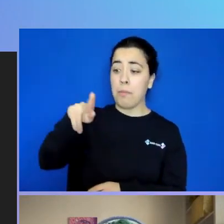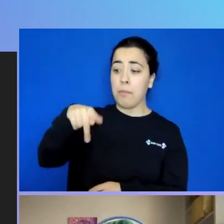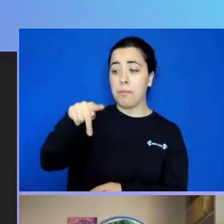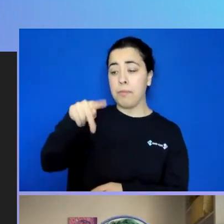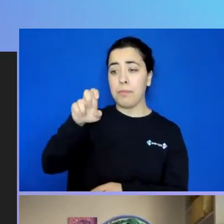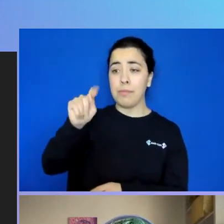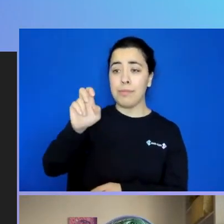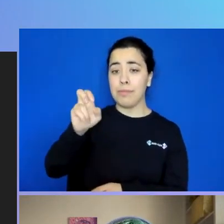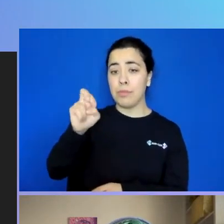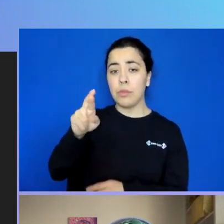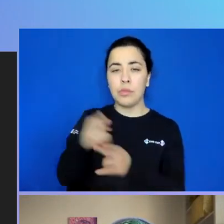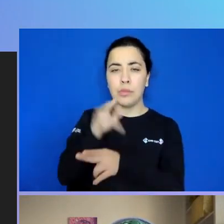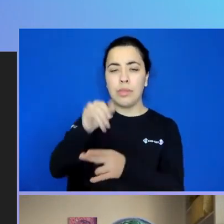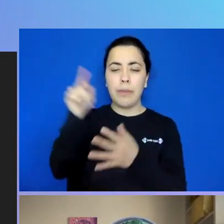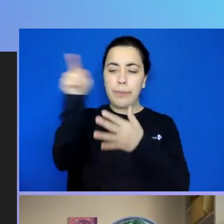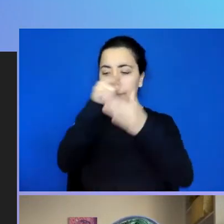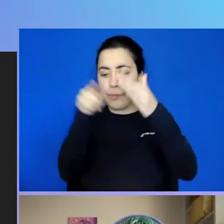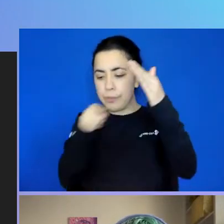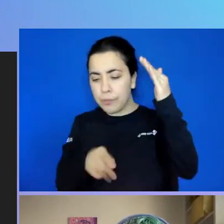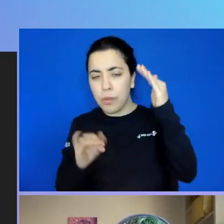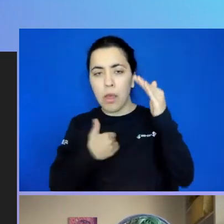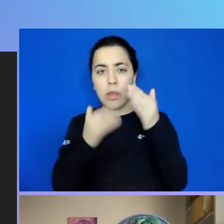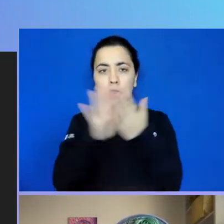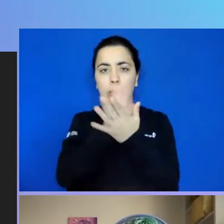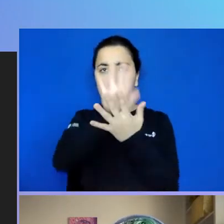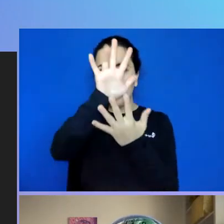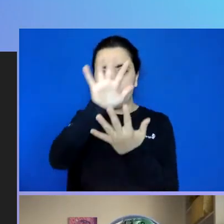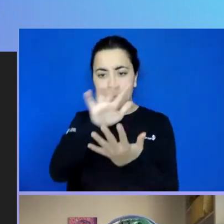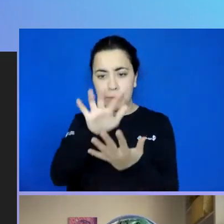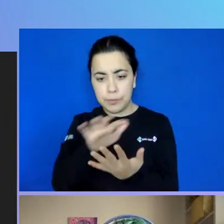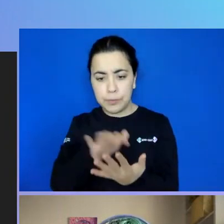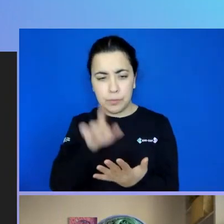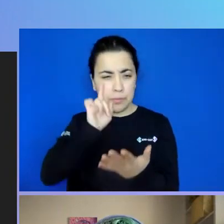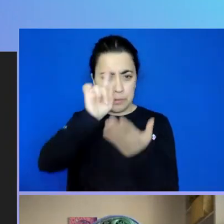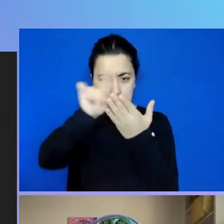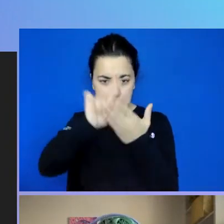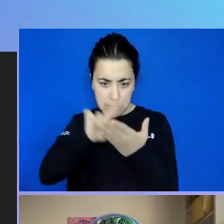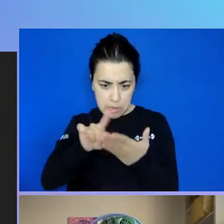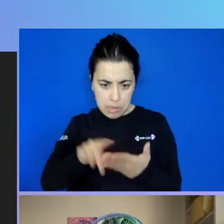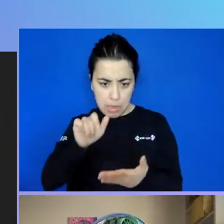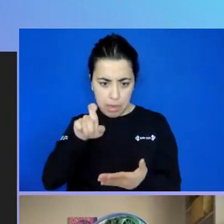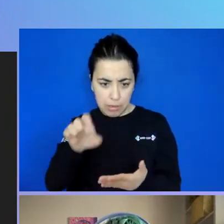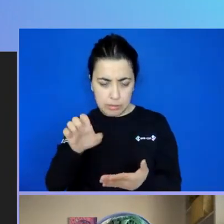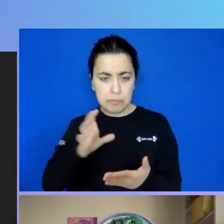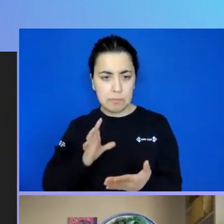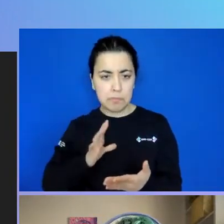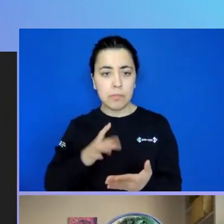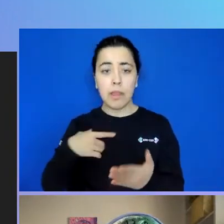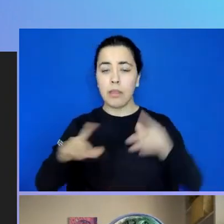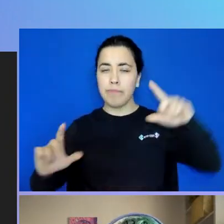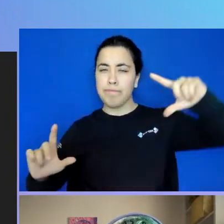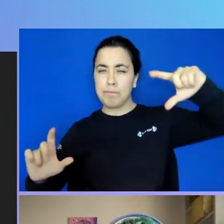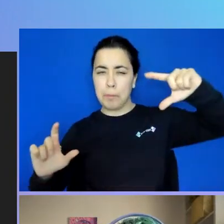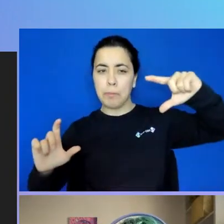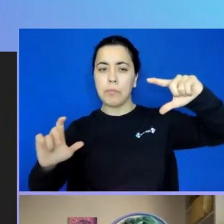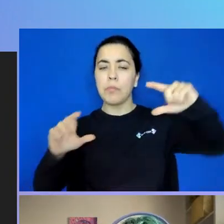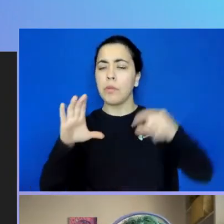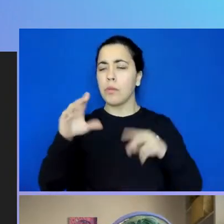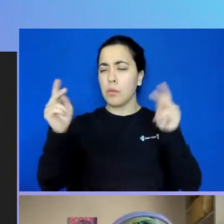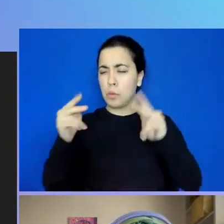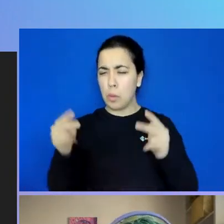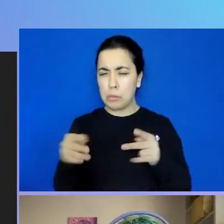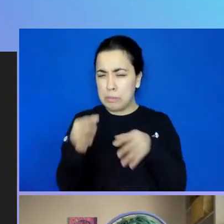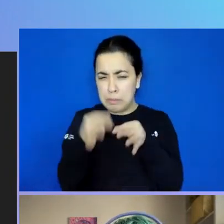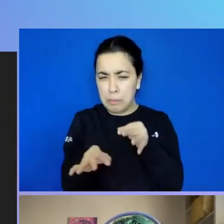entire documentation site. And at each step of the way, we run a scan with Axe. So I have a screenshot, or sorry, a code snippet here